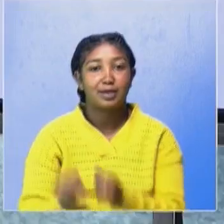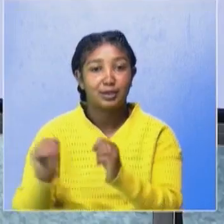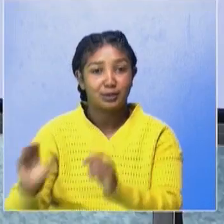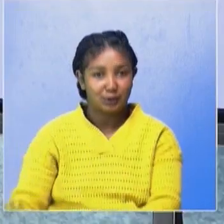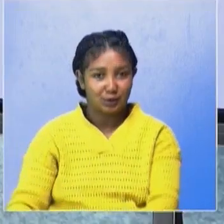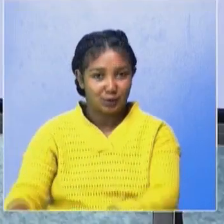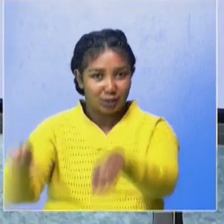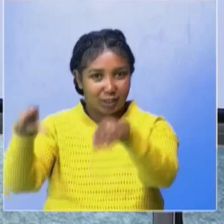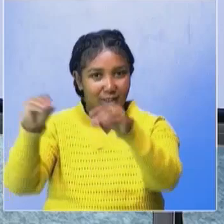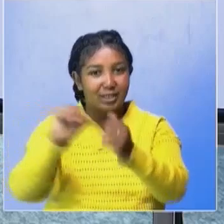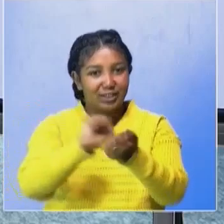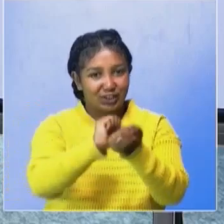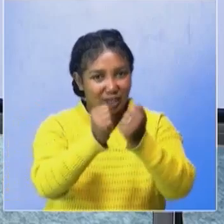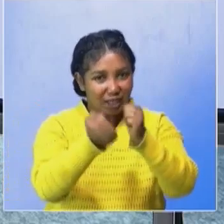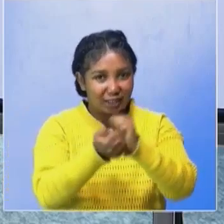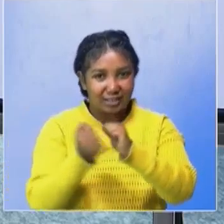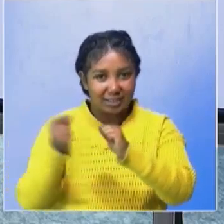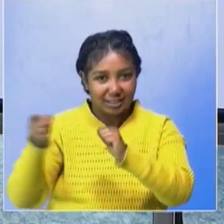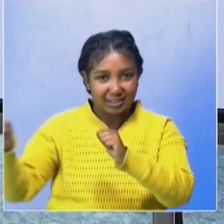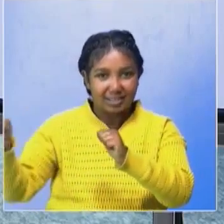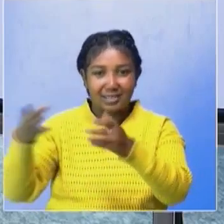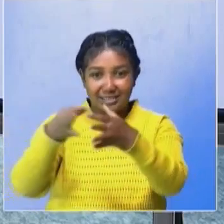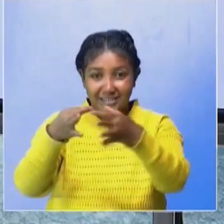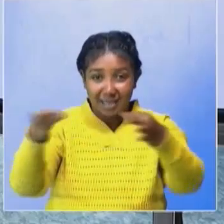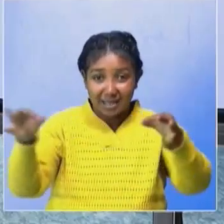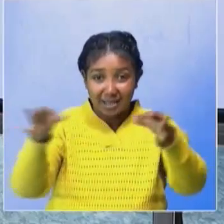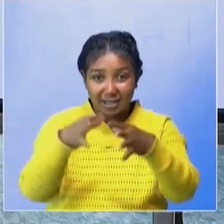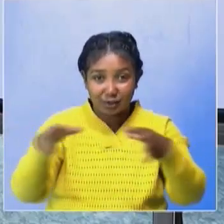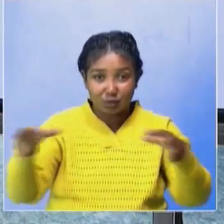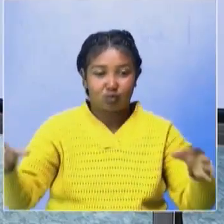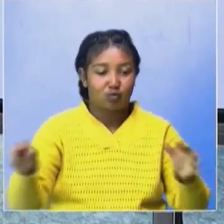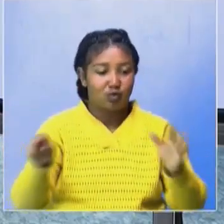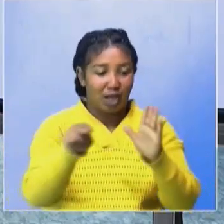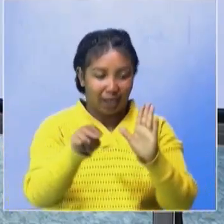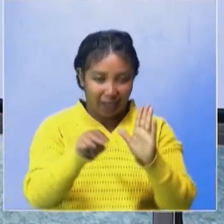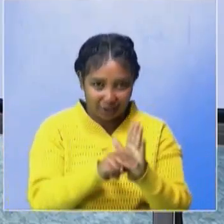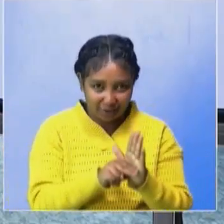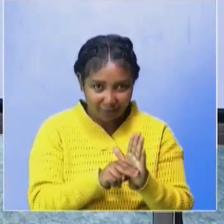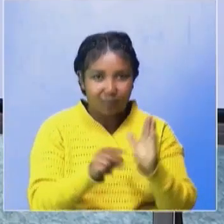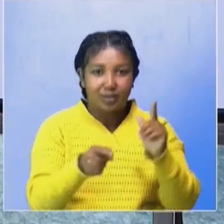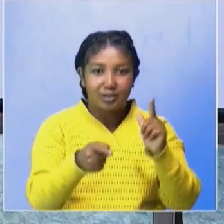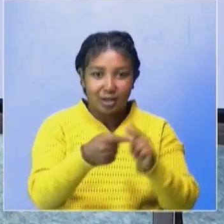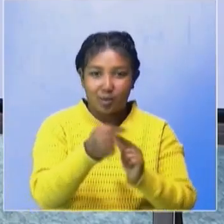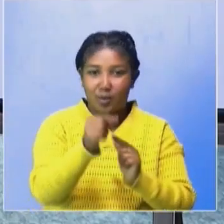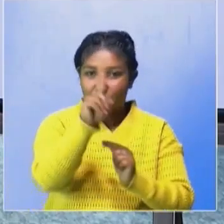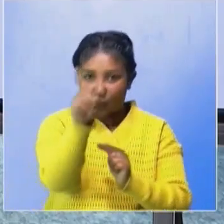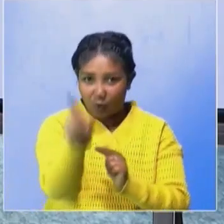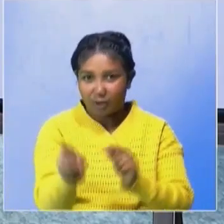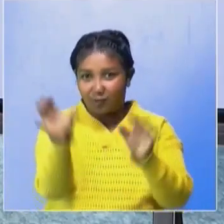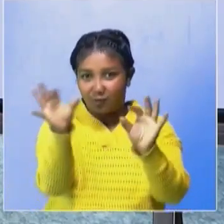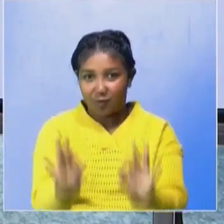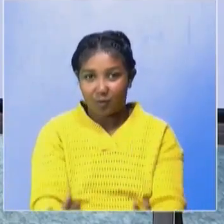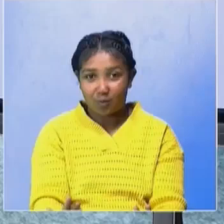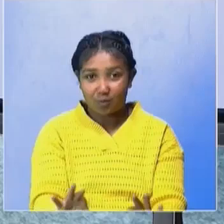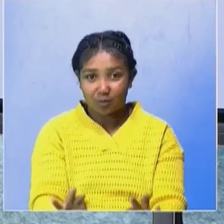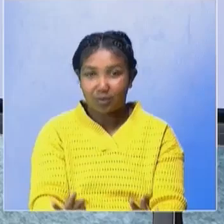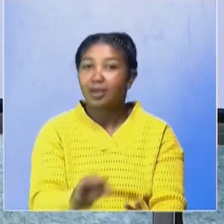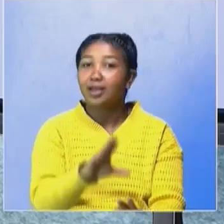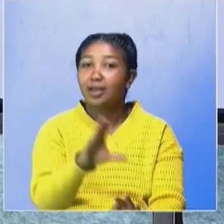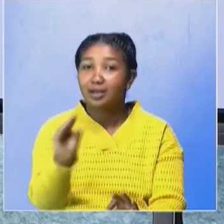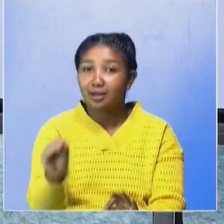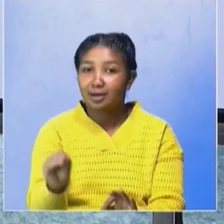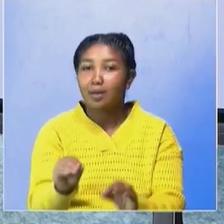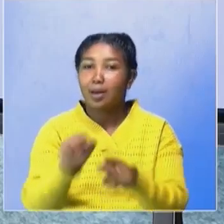Students, change these sentences with negative and interrogative forms. And